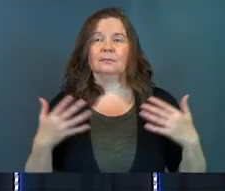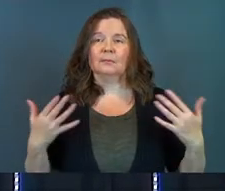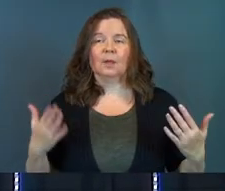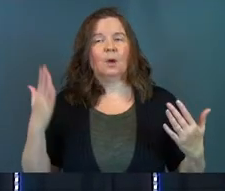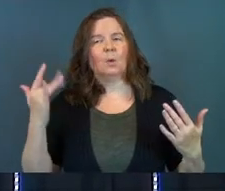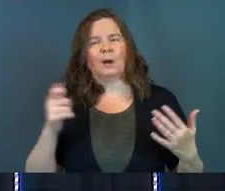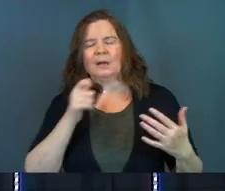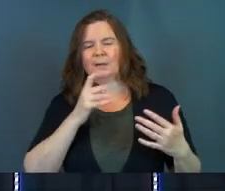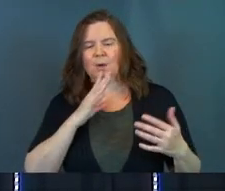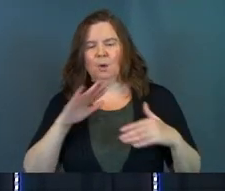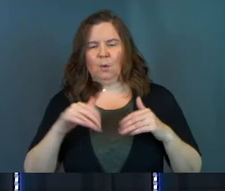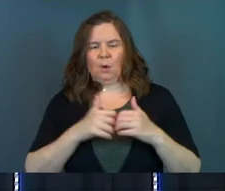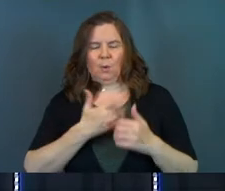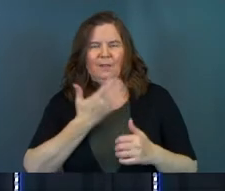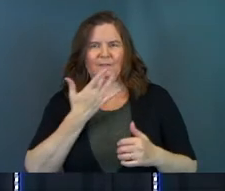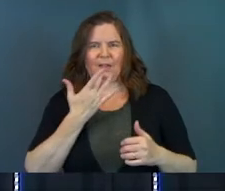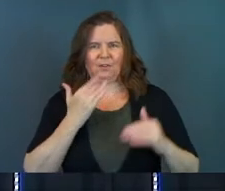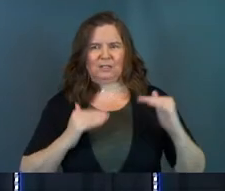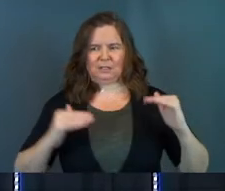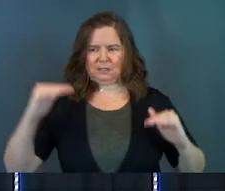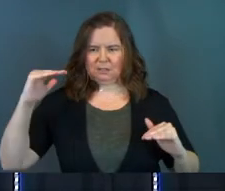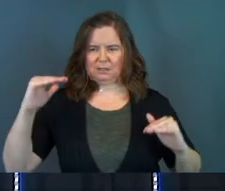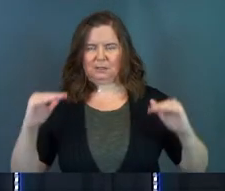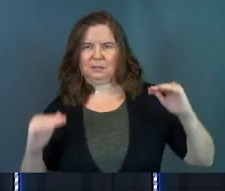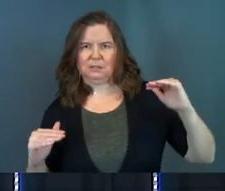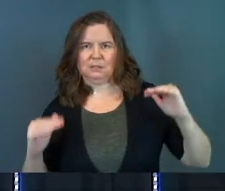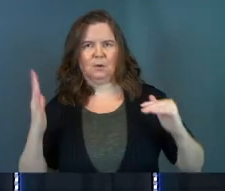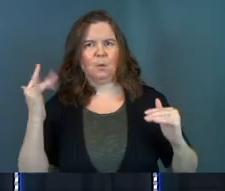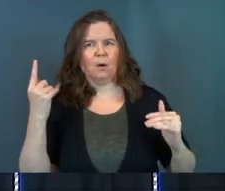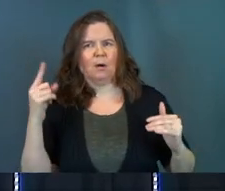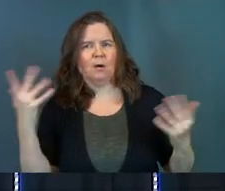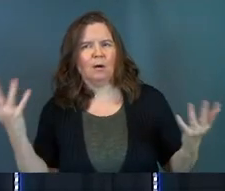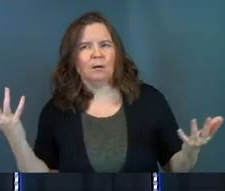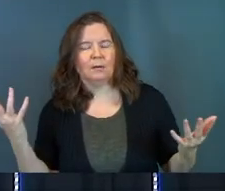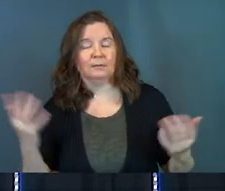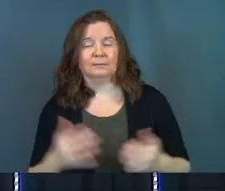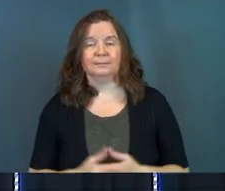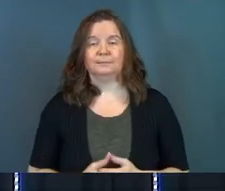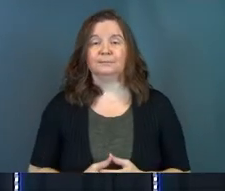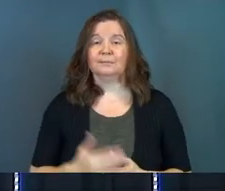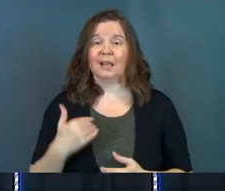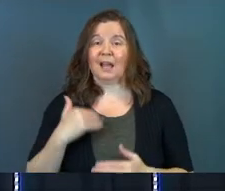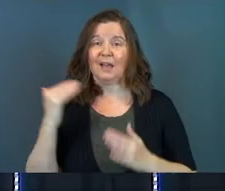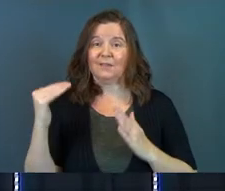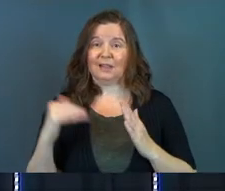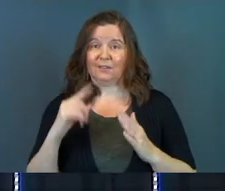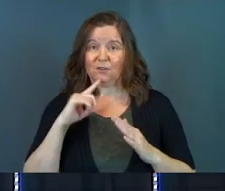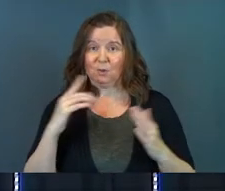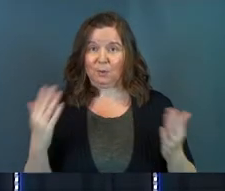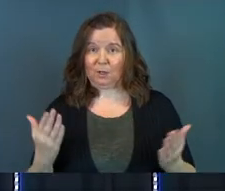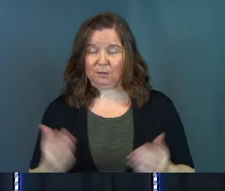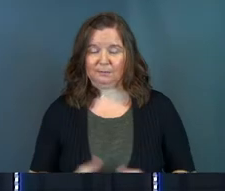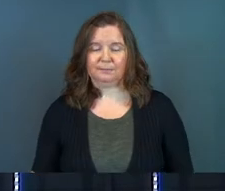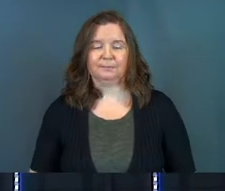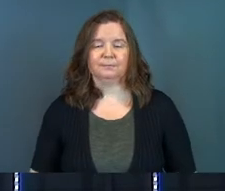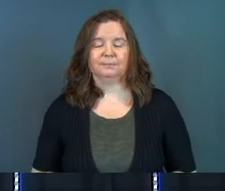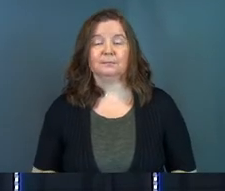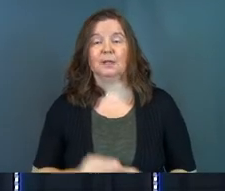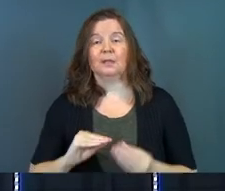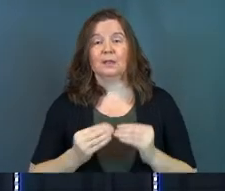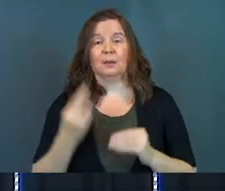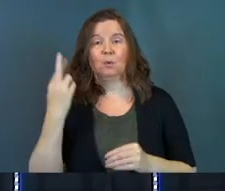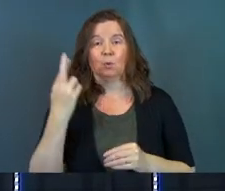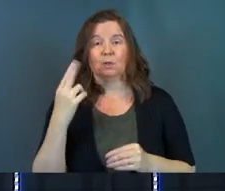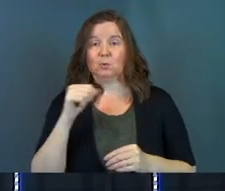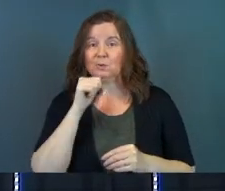So why are we not supposed to walk with favorites in favoritism? I've got a little list for you here. The number